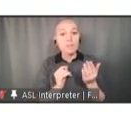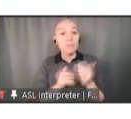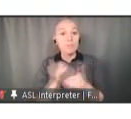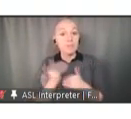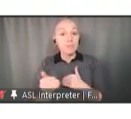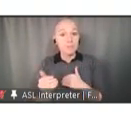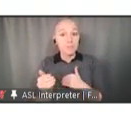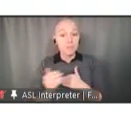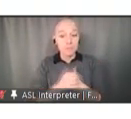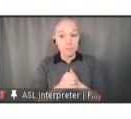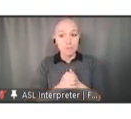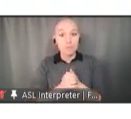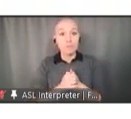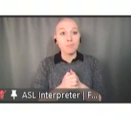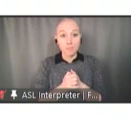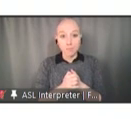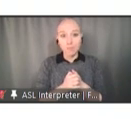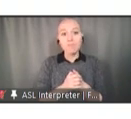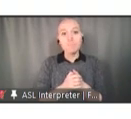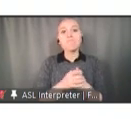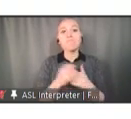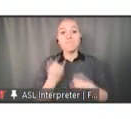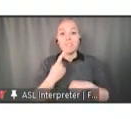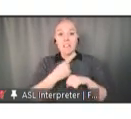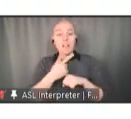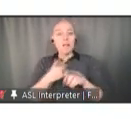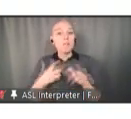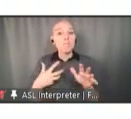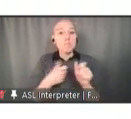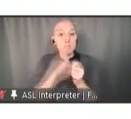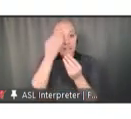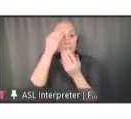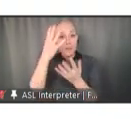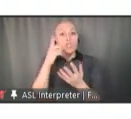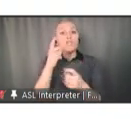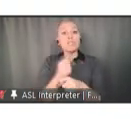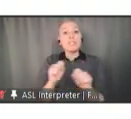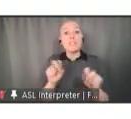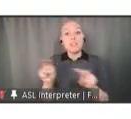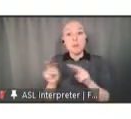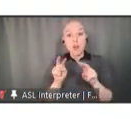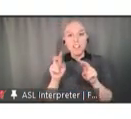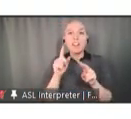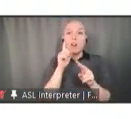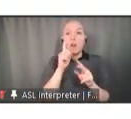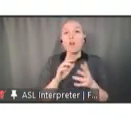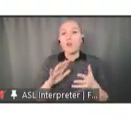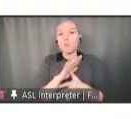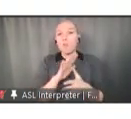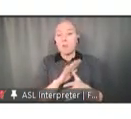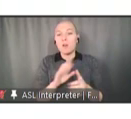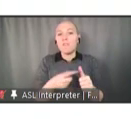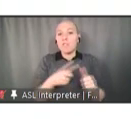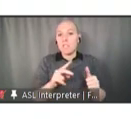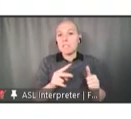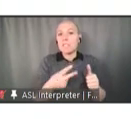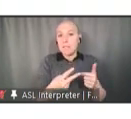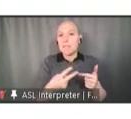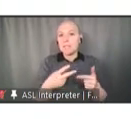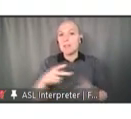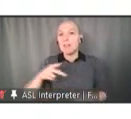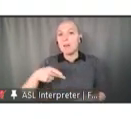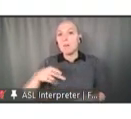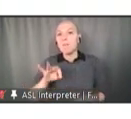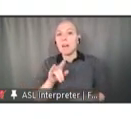So today I'll present an update on safety monitoring data for primary series of Pfizer-BioNTech COVID-19 vaccine among children